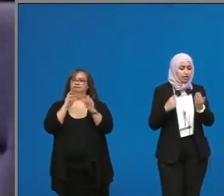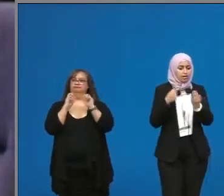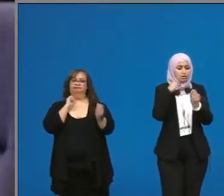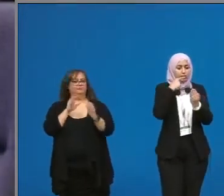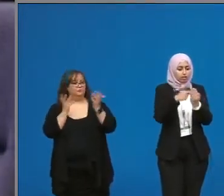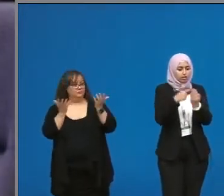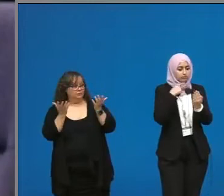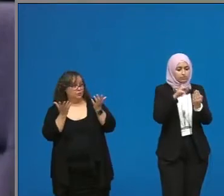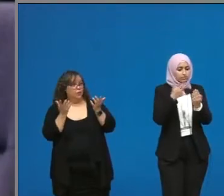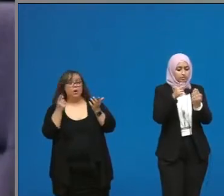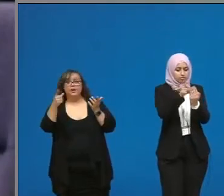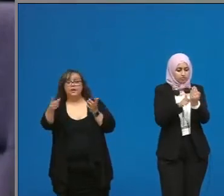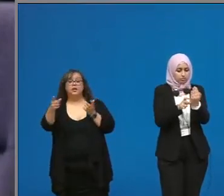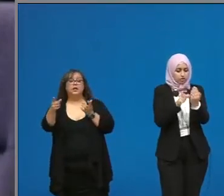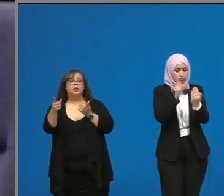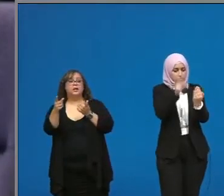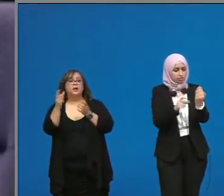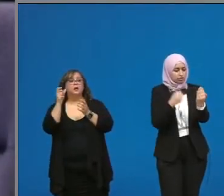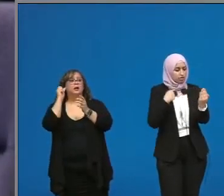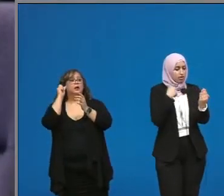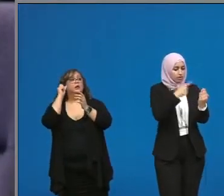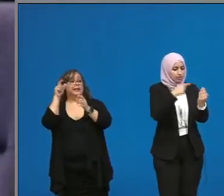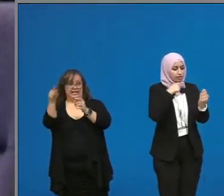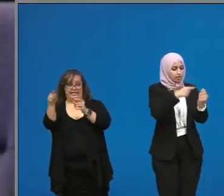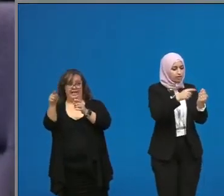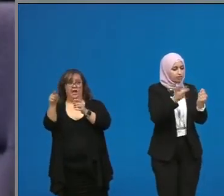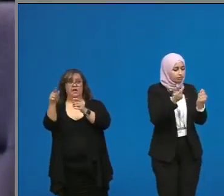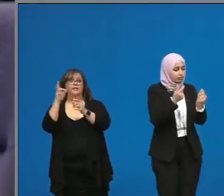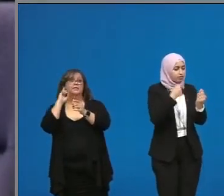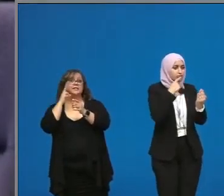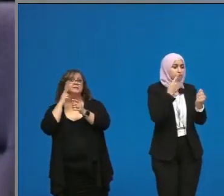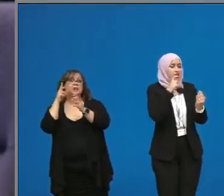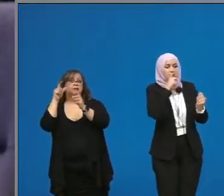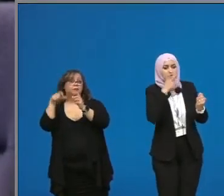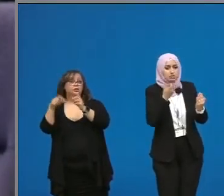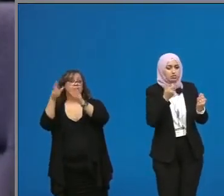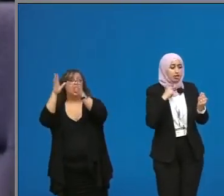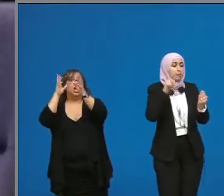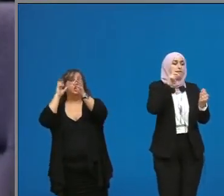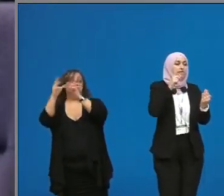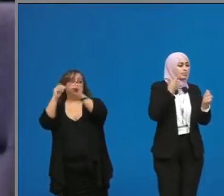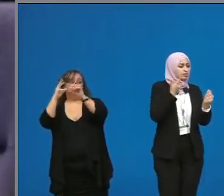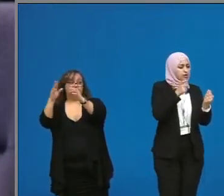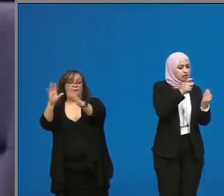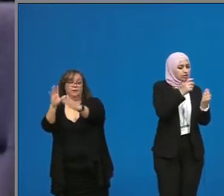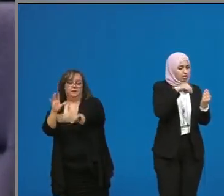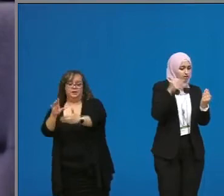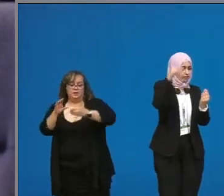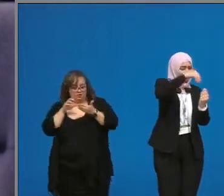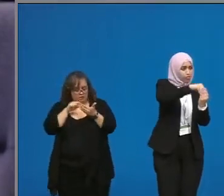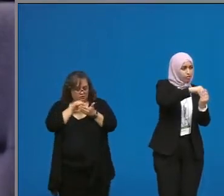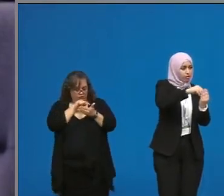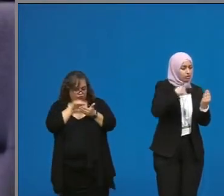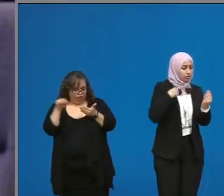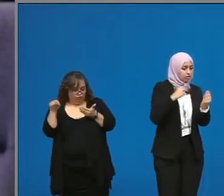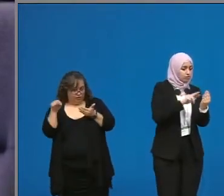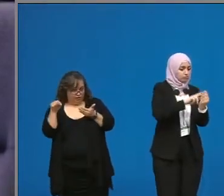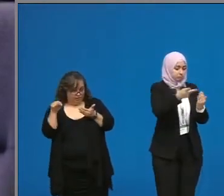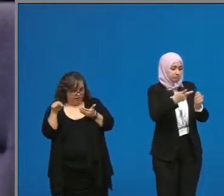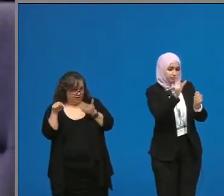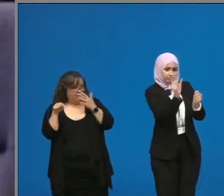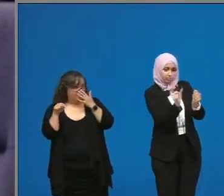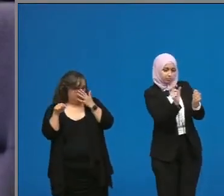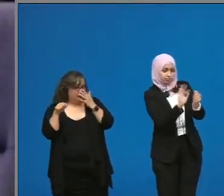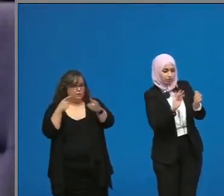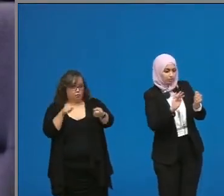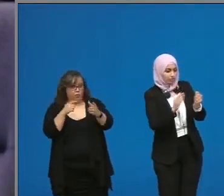talks or when he makes the sign language, it will translate it back to me. Because Yes. I was trying to speak this morning. Mr.